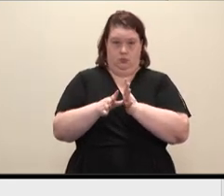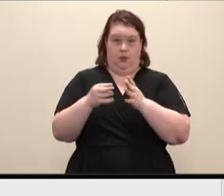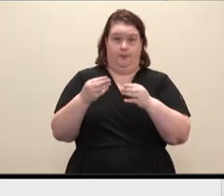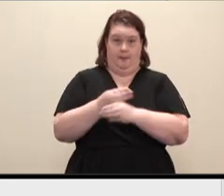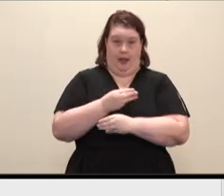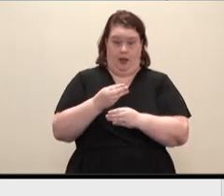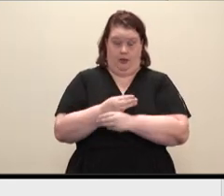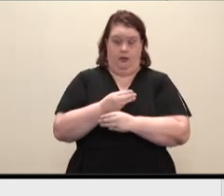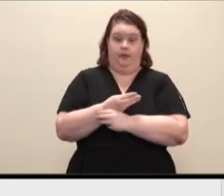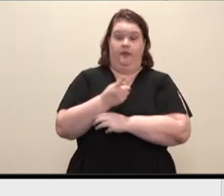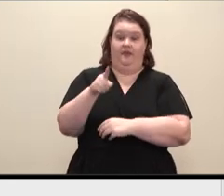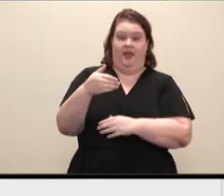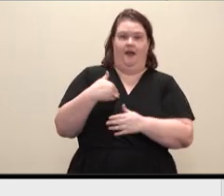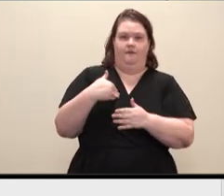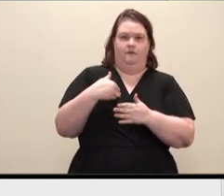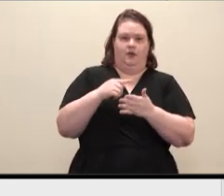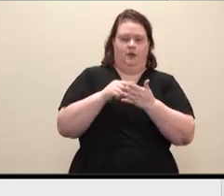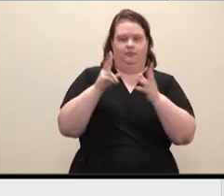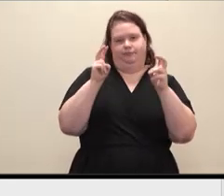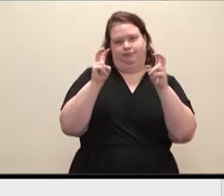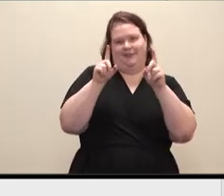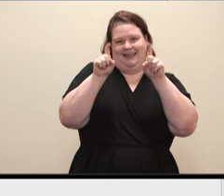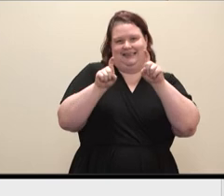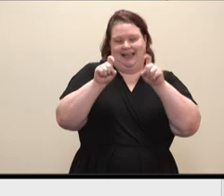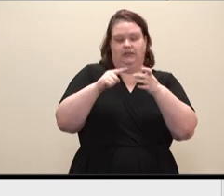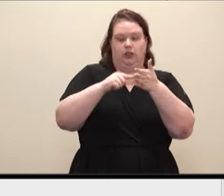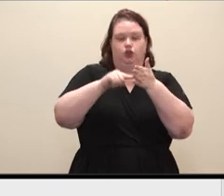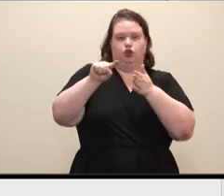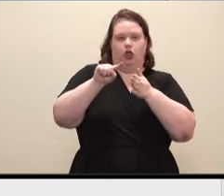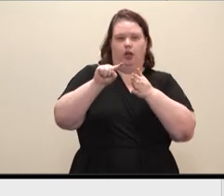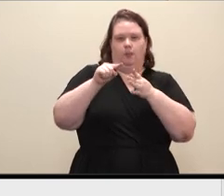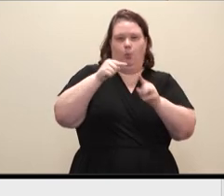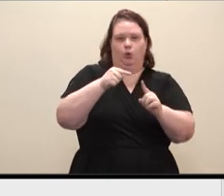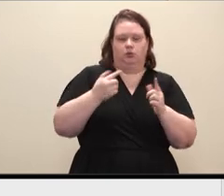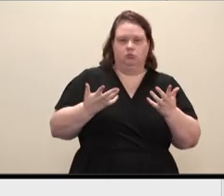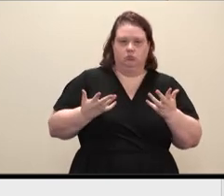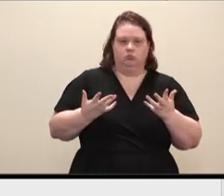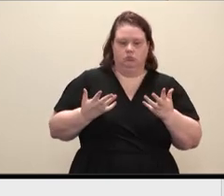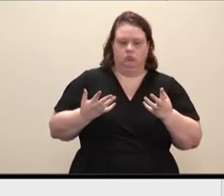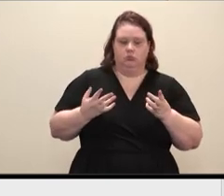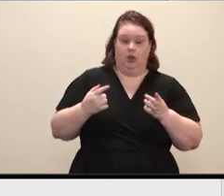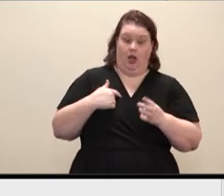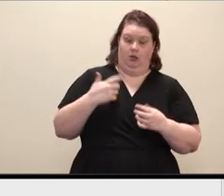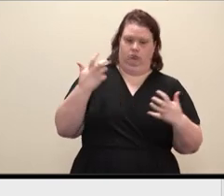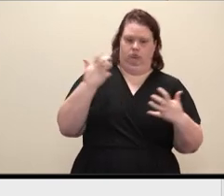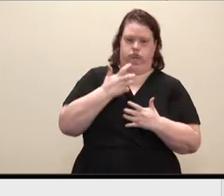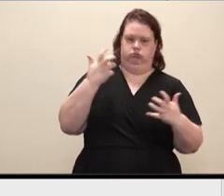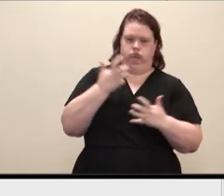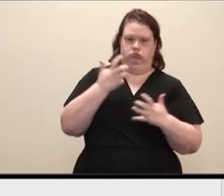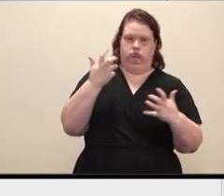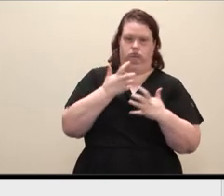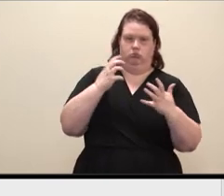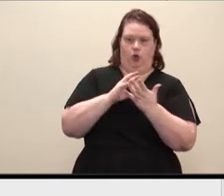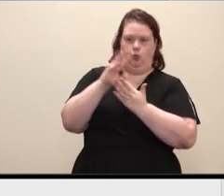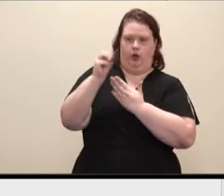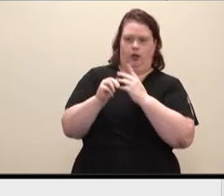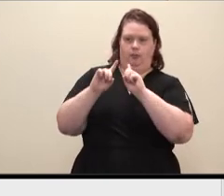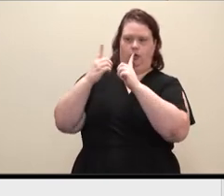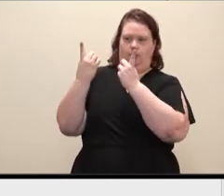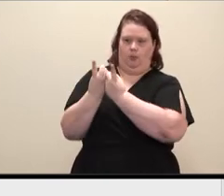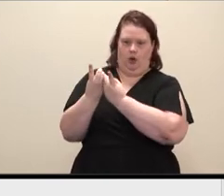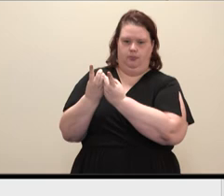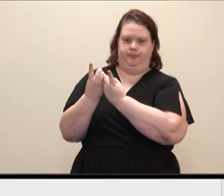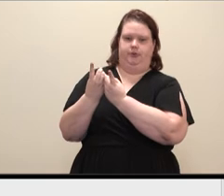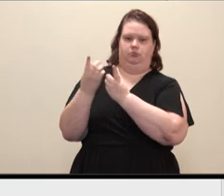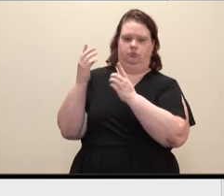department that they were able to get so many of the TCAs written to be used during this year in a COVID world. So this is an action